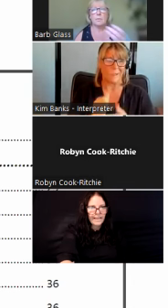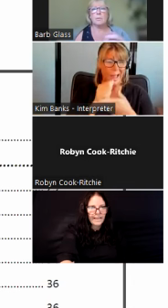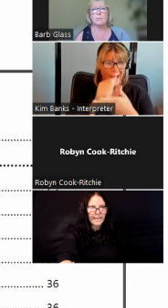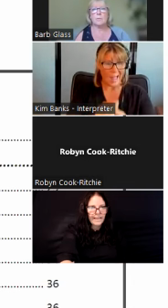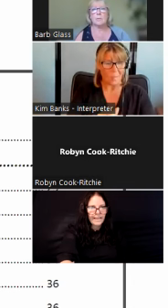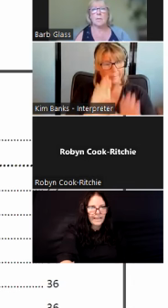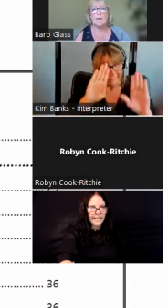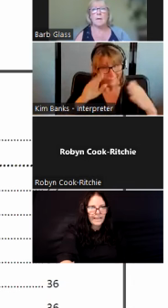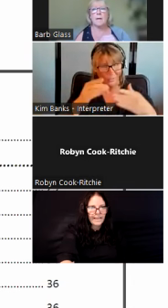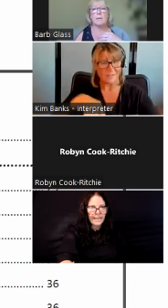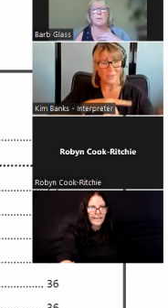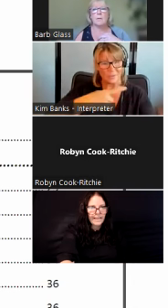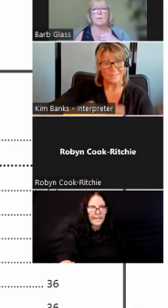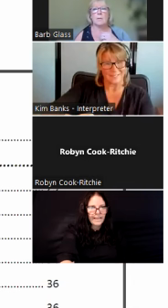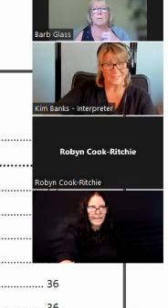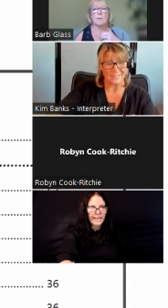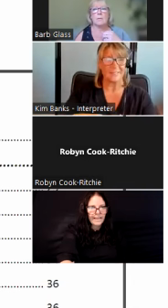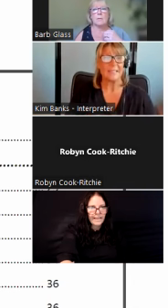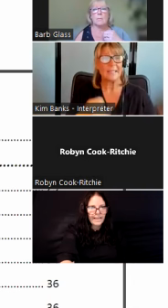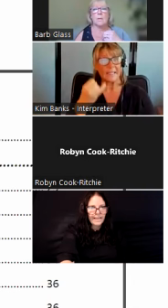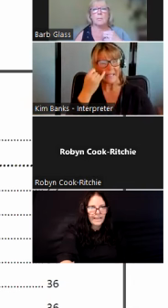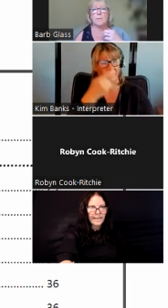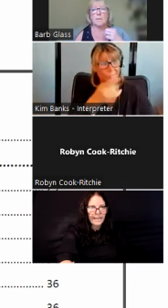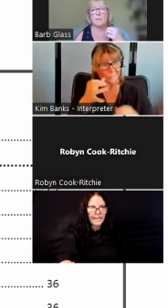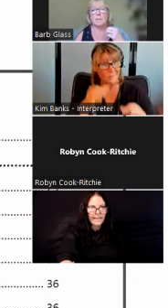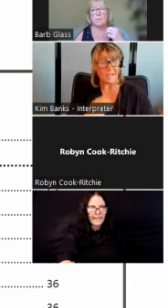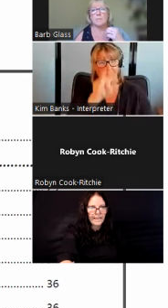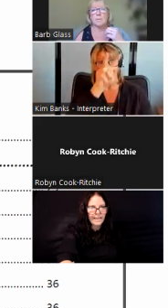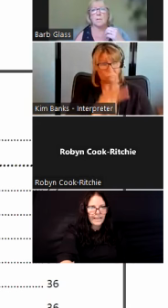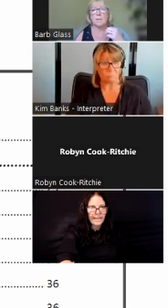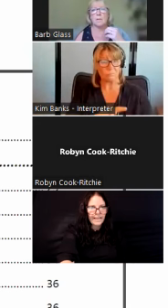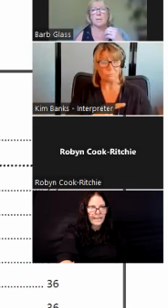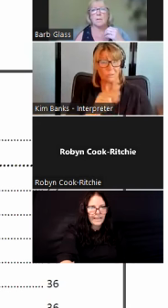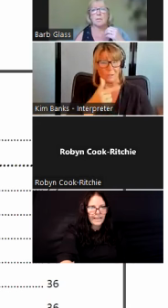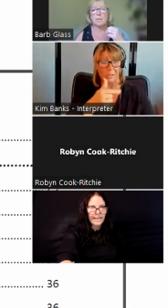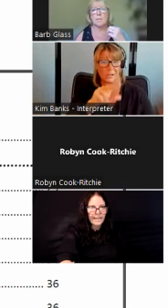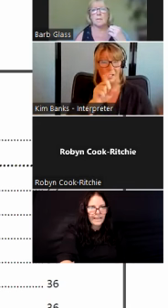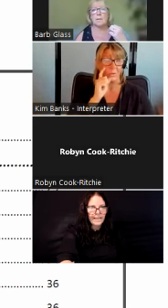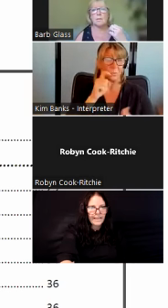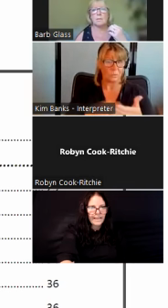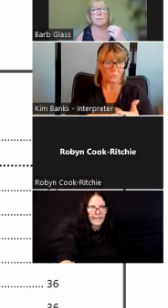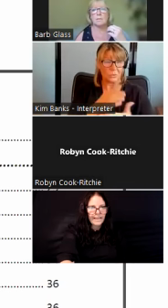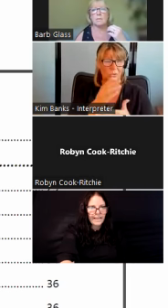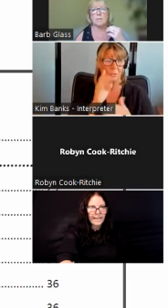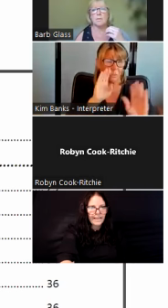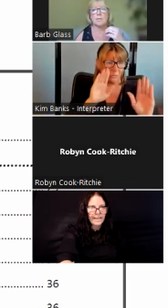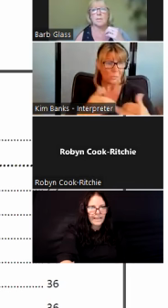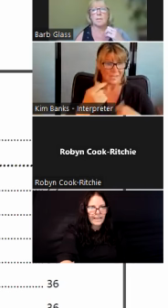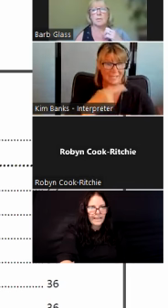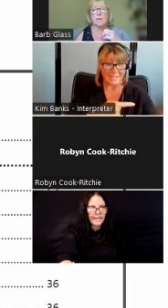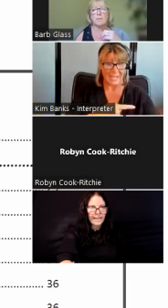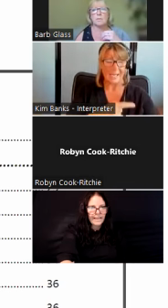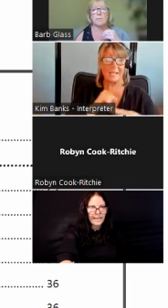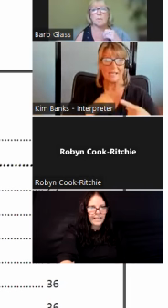If you do choose to look at that guide, what you will see is that we're focusing on the sections entitled Registering